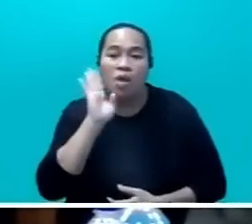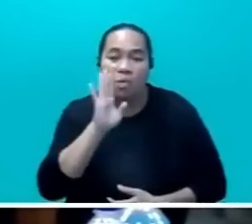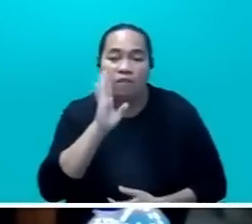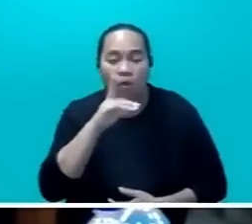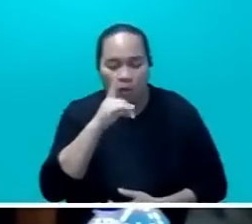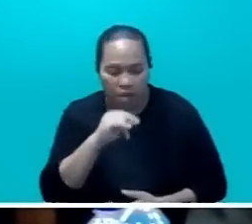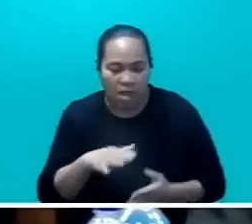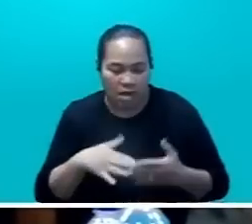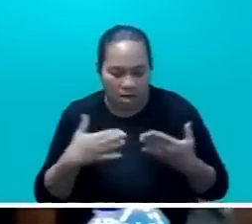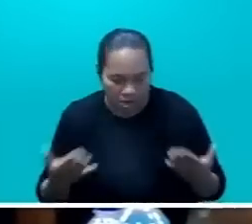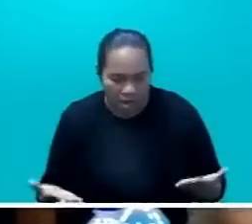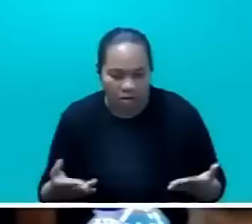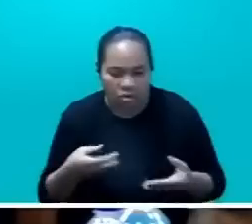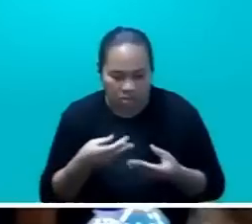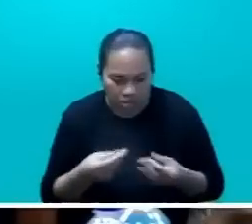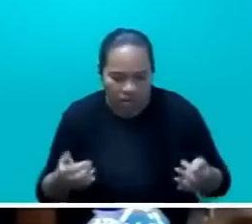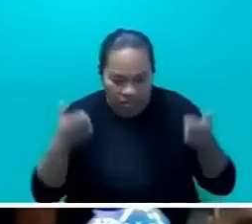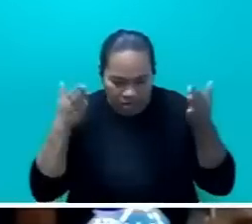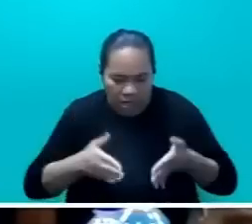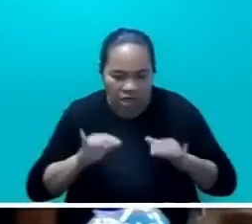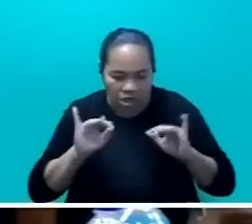come to deal with this.